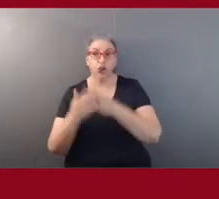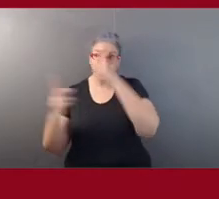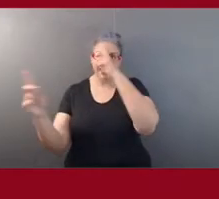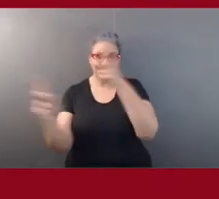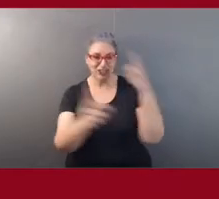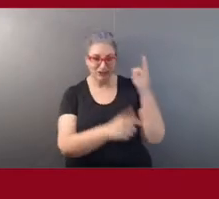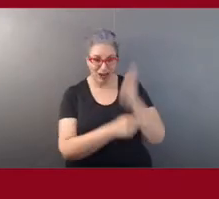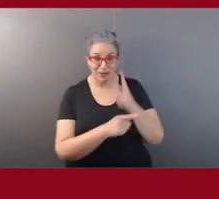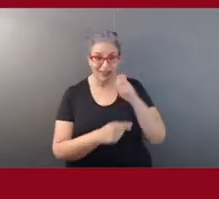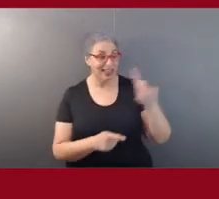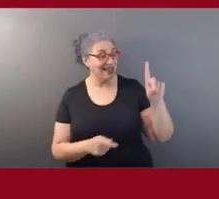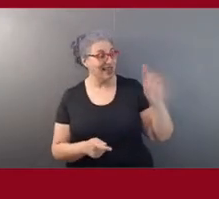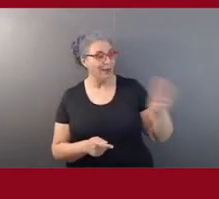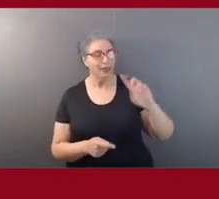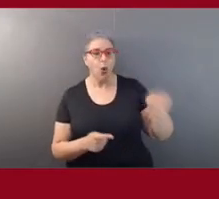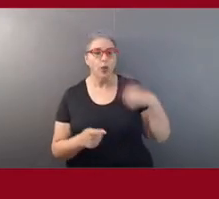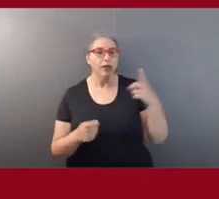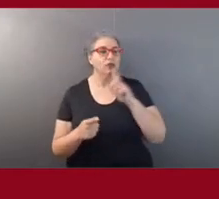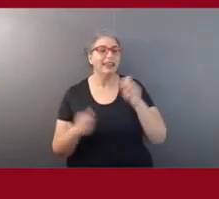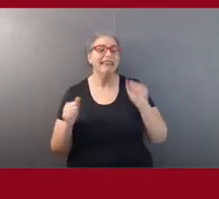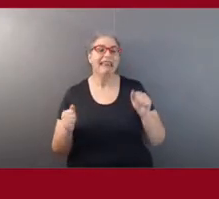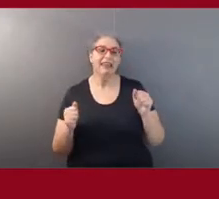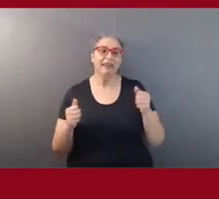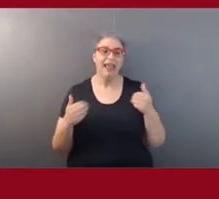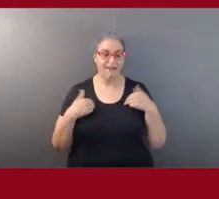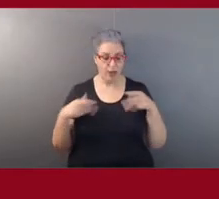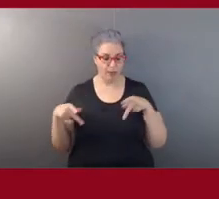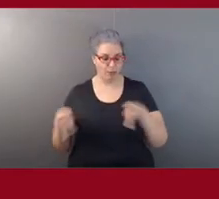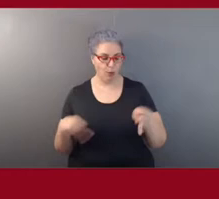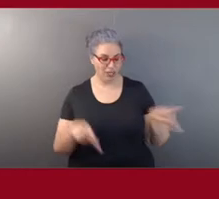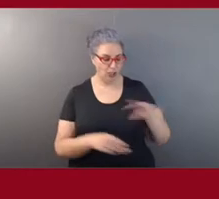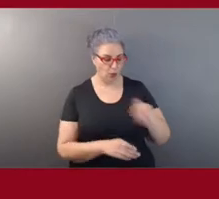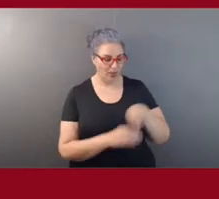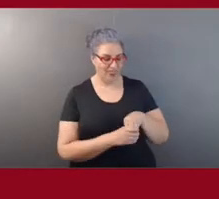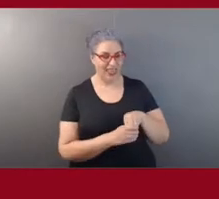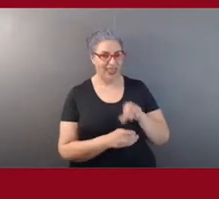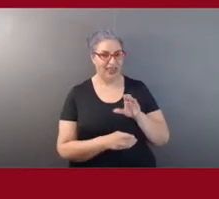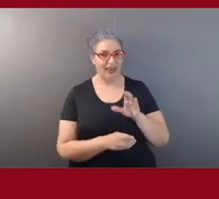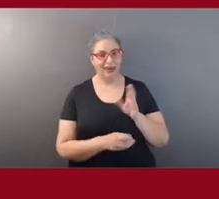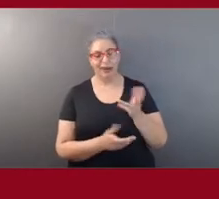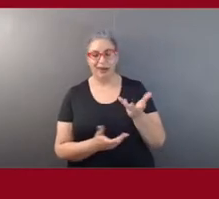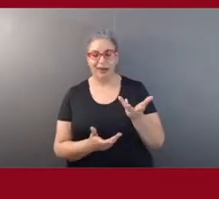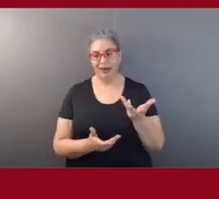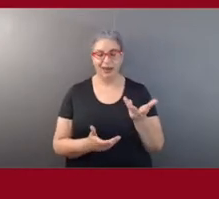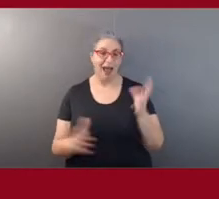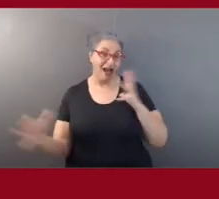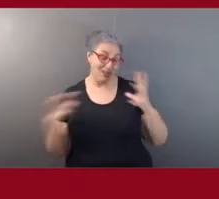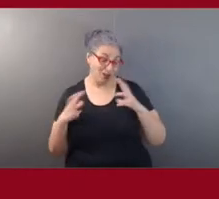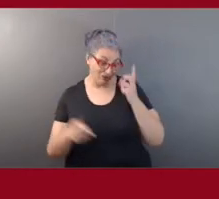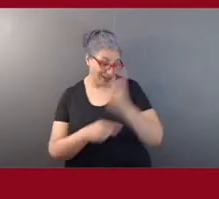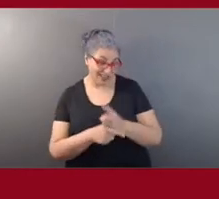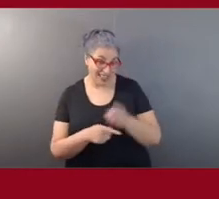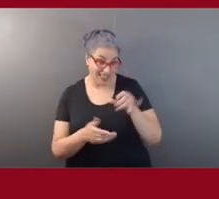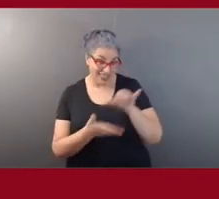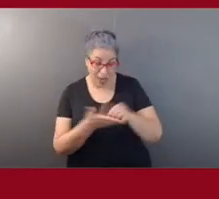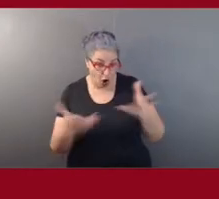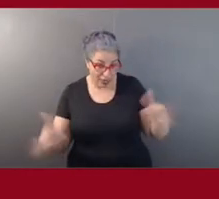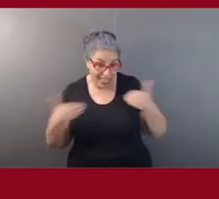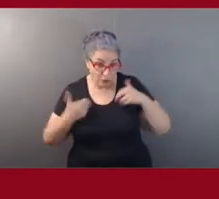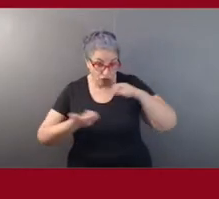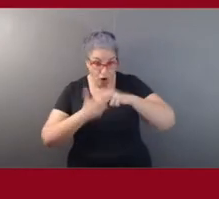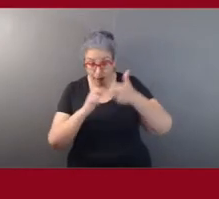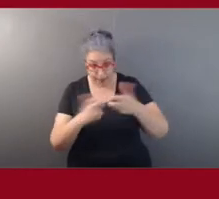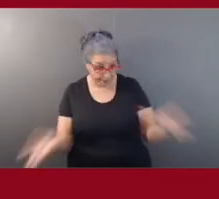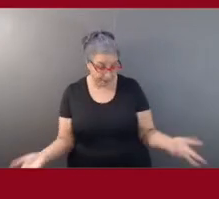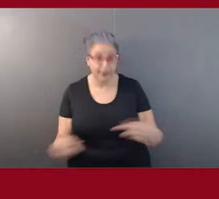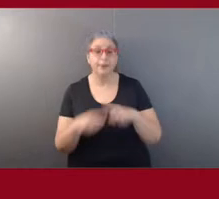as far as like the permission that exists within our in Hollywood, mm-hmm. Which is problematic in itself, but a large